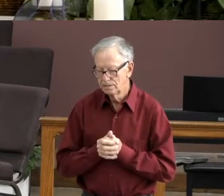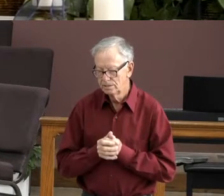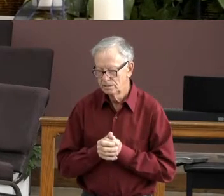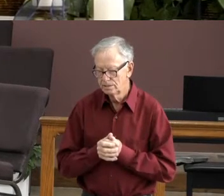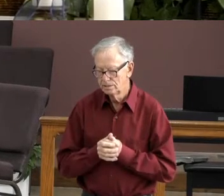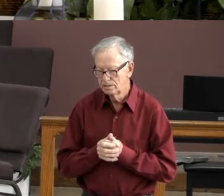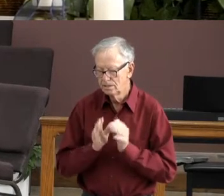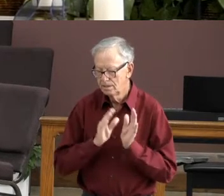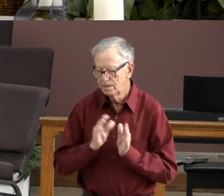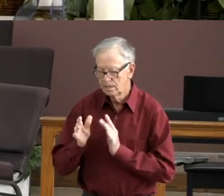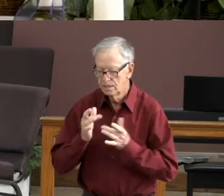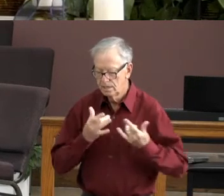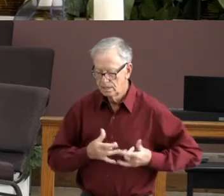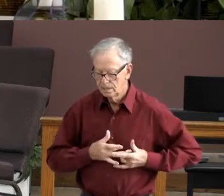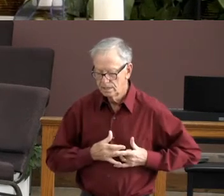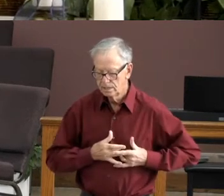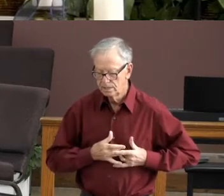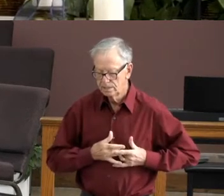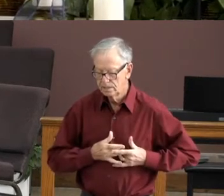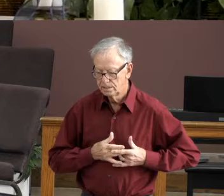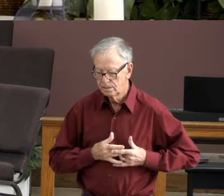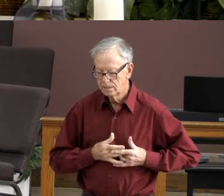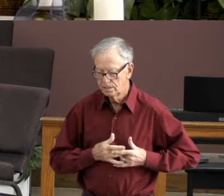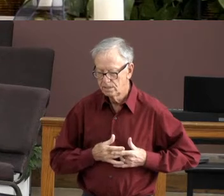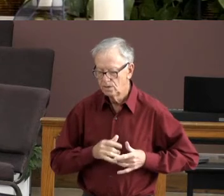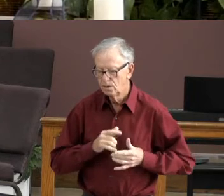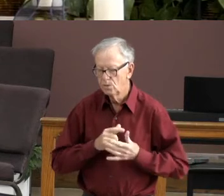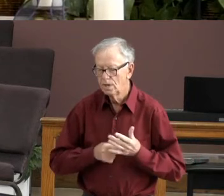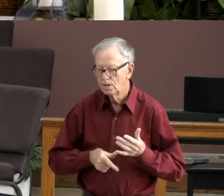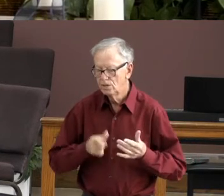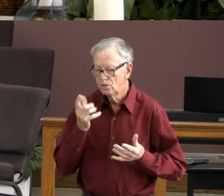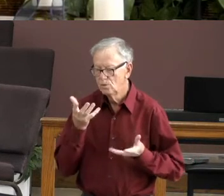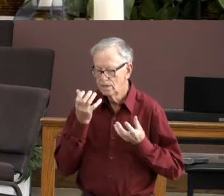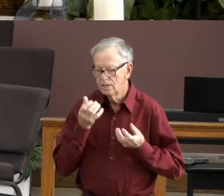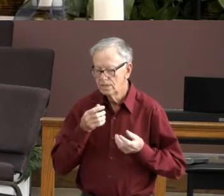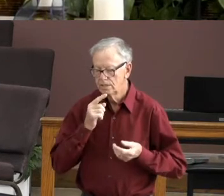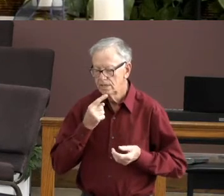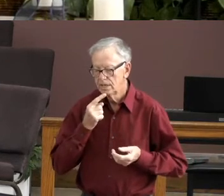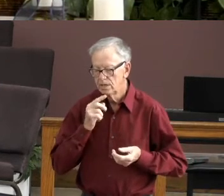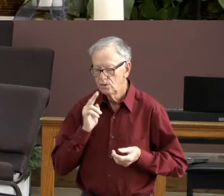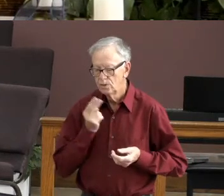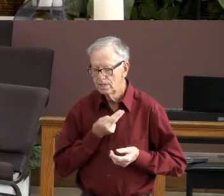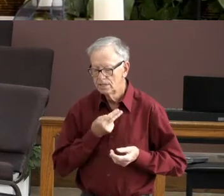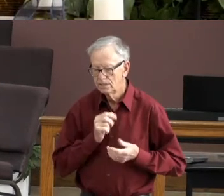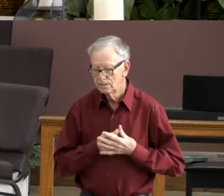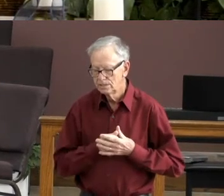So prepare our hearts for what you want to say to us.